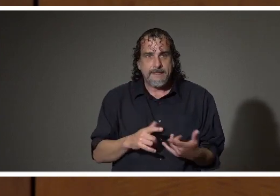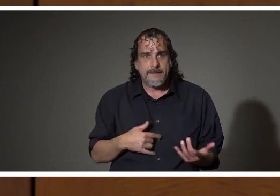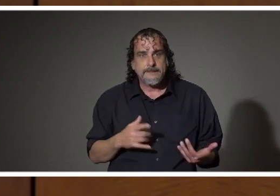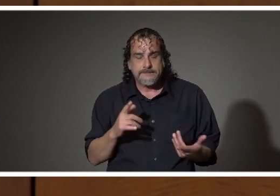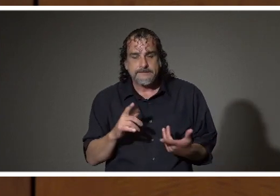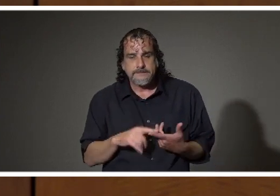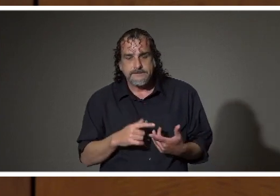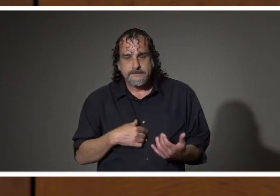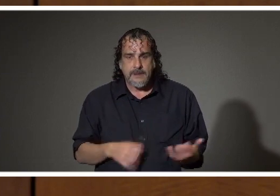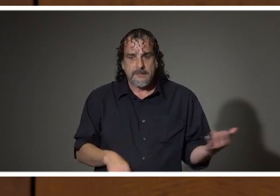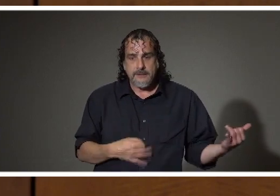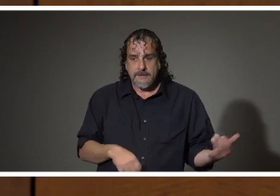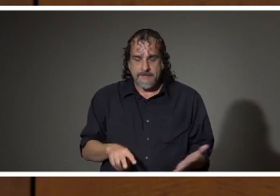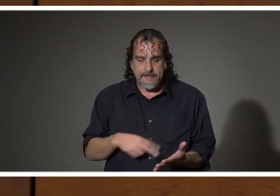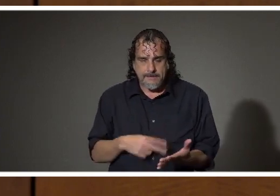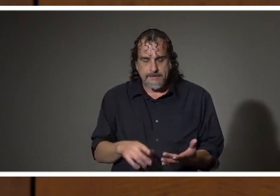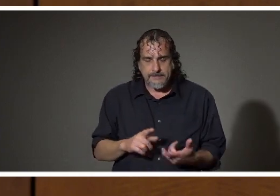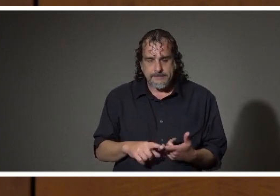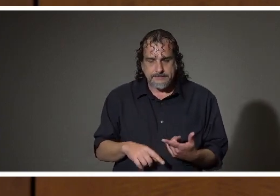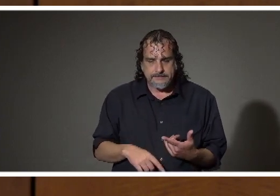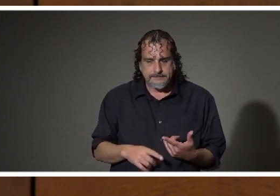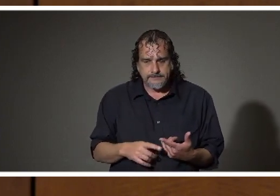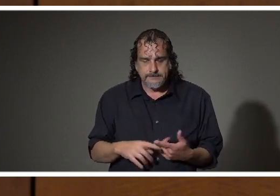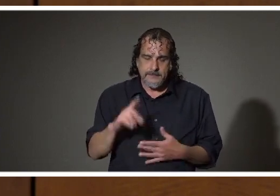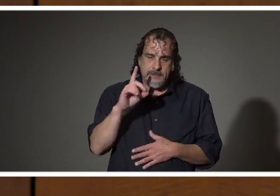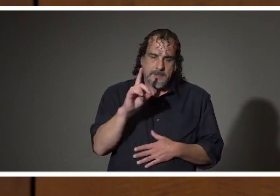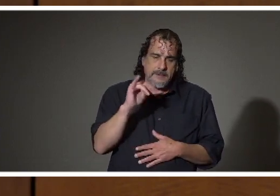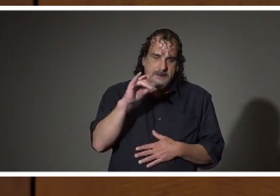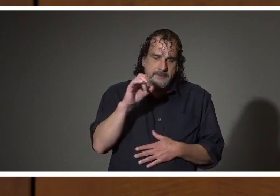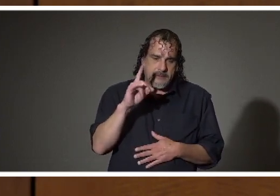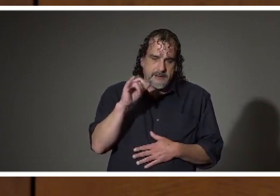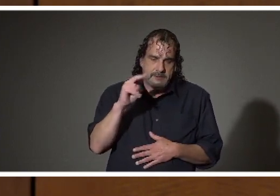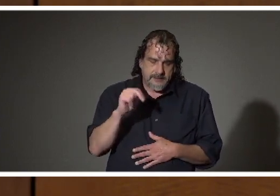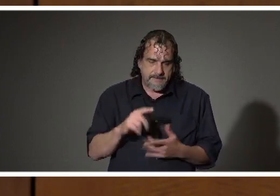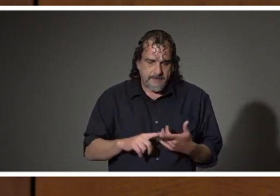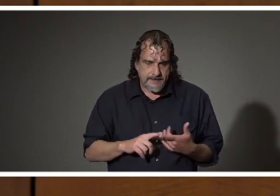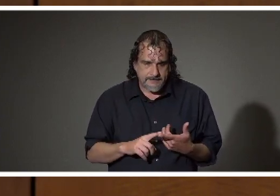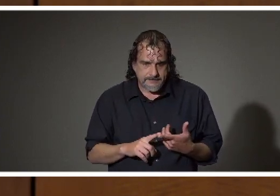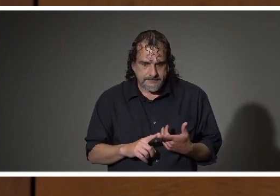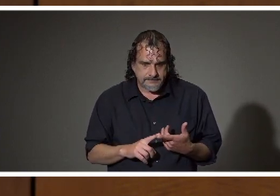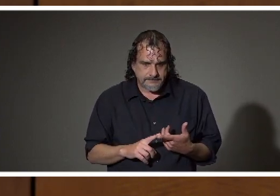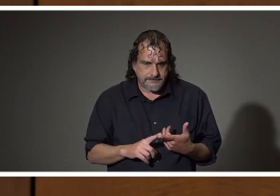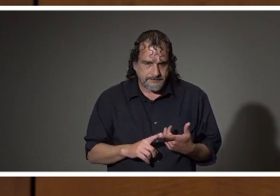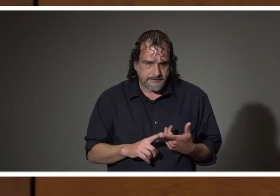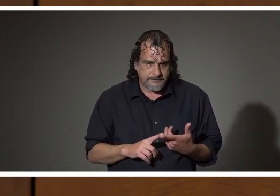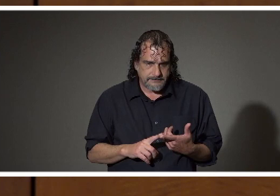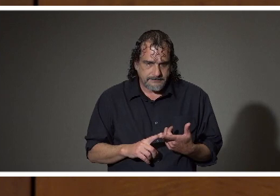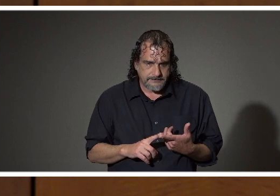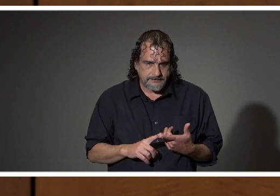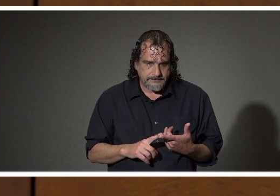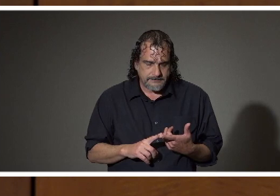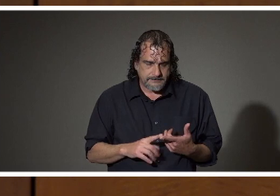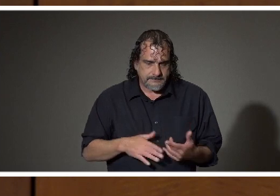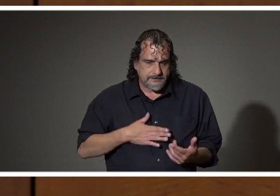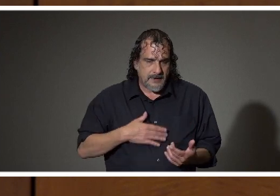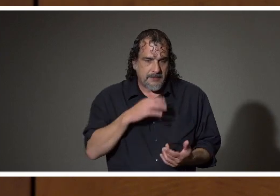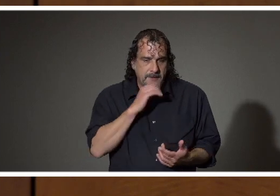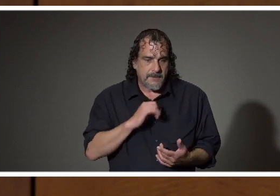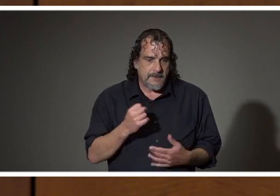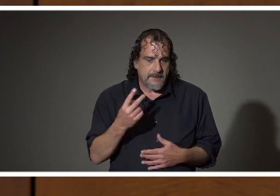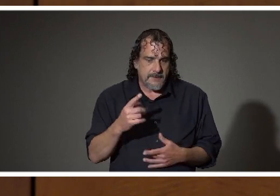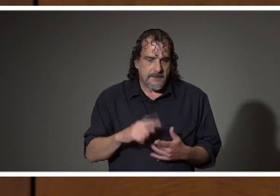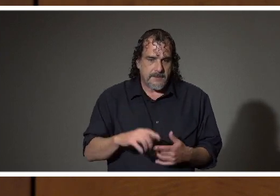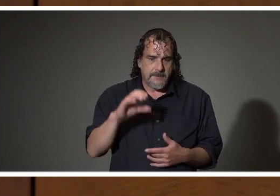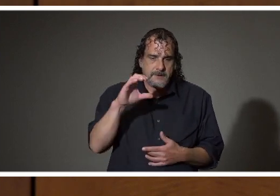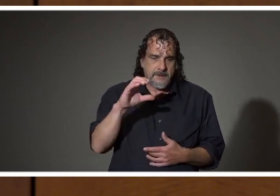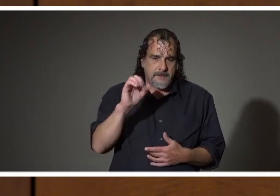to sing and dance. Happy number 7 to Dylan Harvey. And happy number 12 to Carly Ray Alford, who